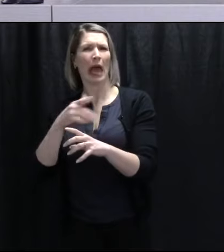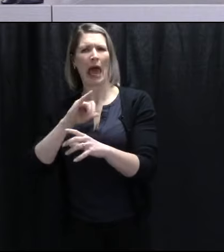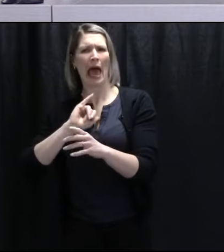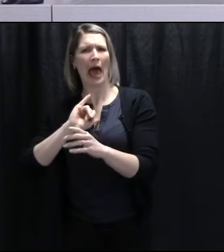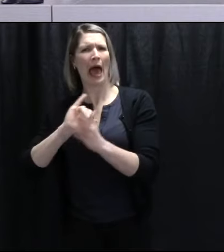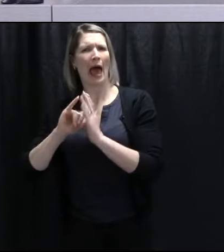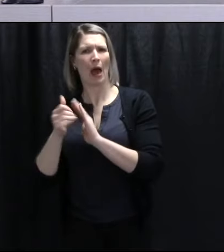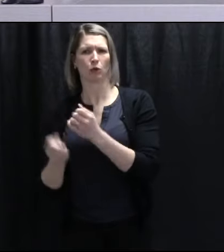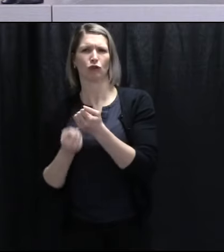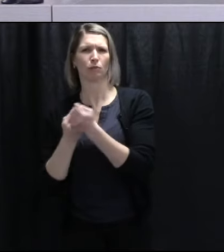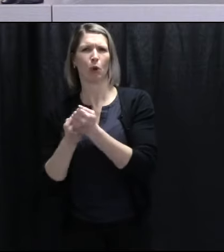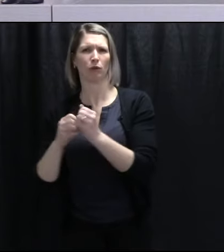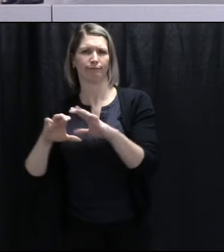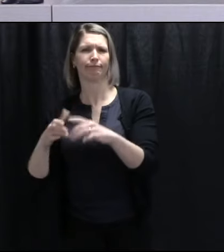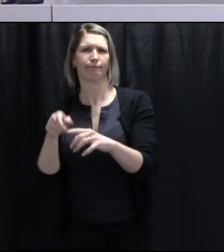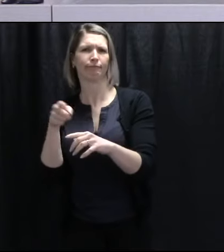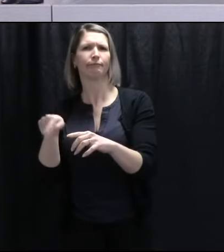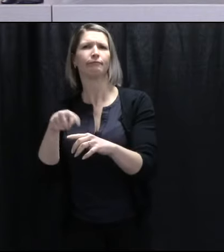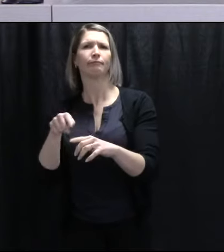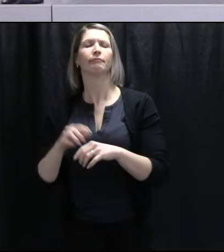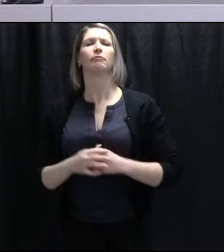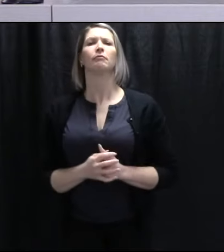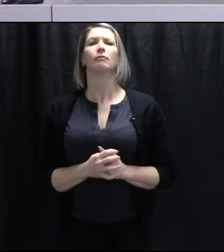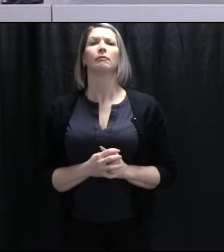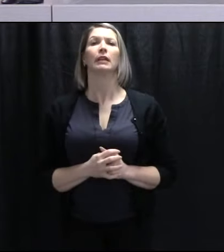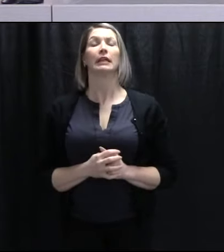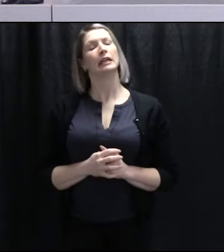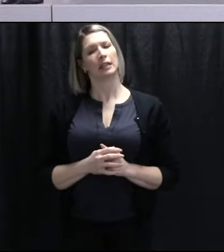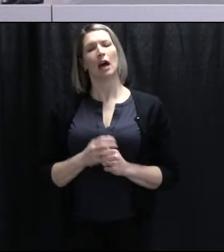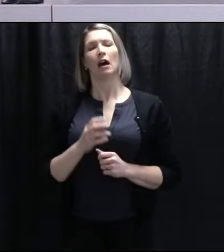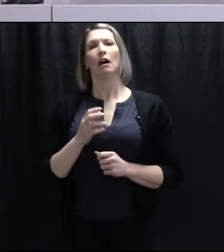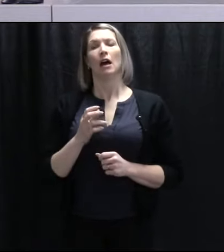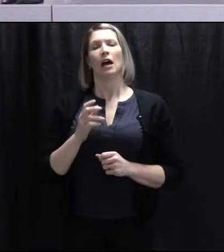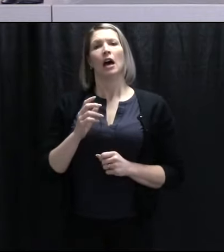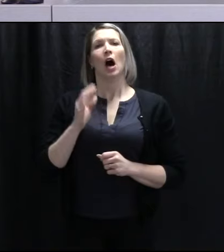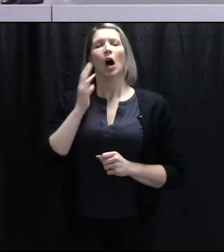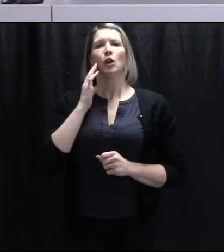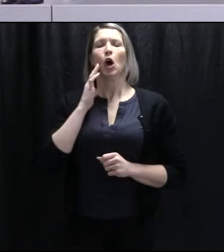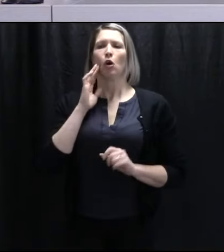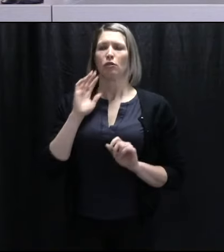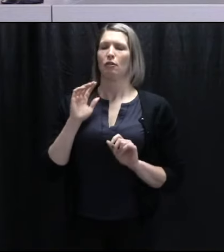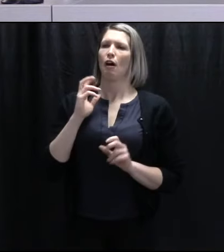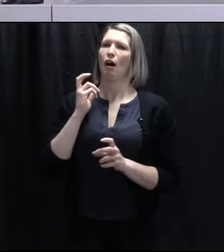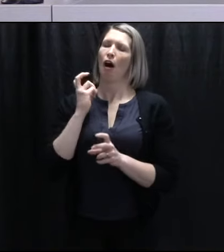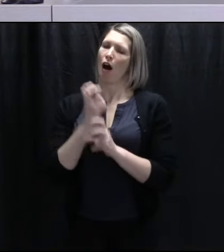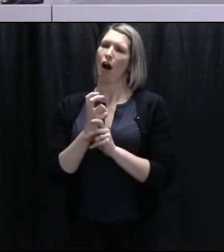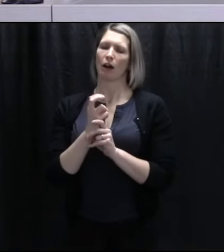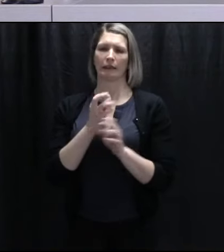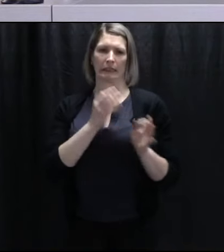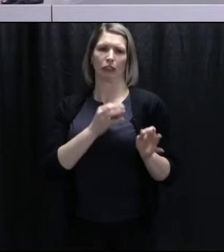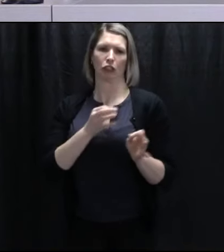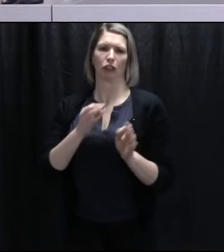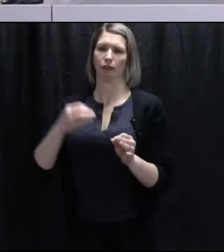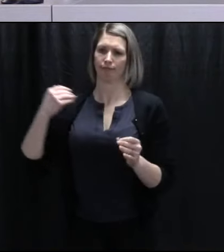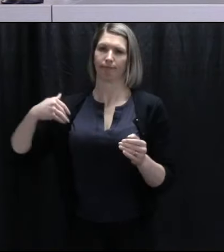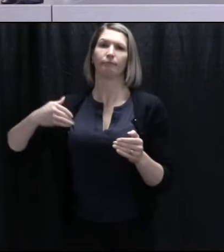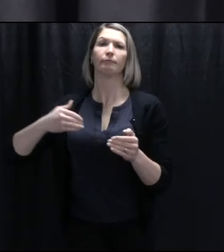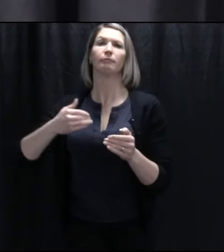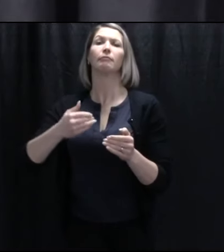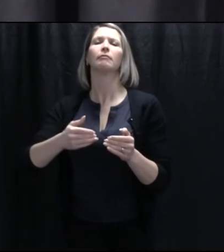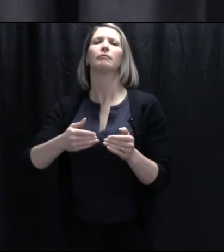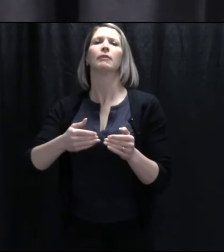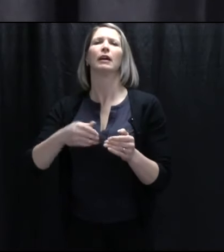with that is similar to the challenge that we faced when we were talking earlier in the, later last year, around the